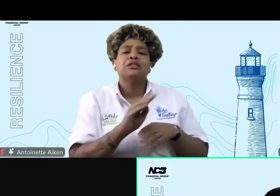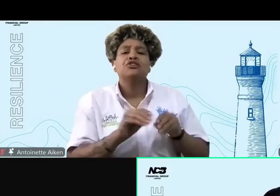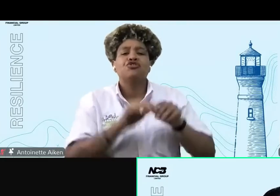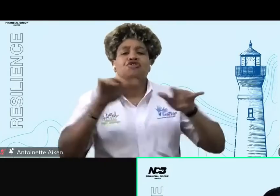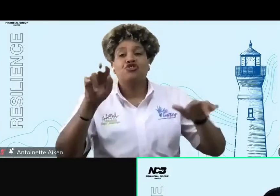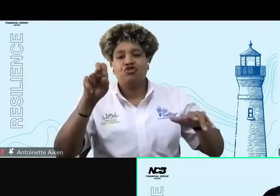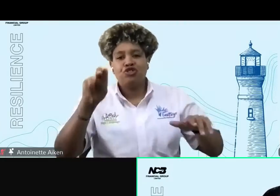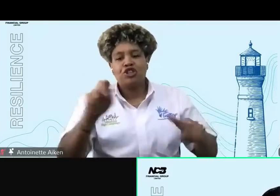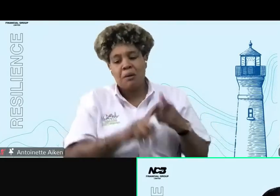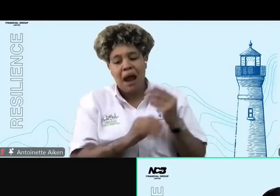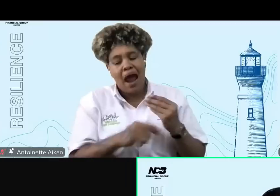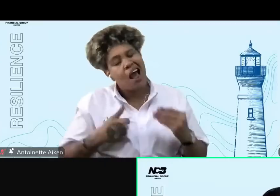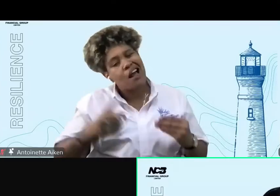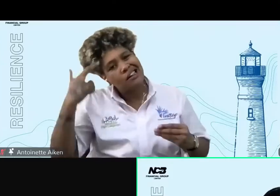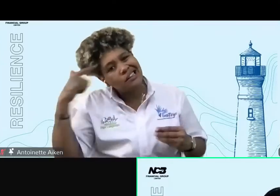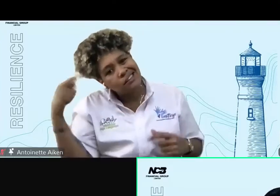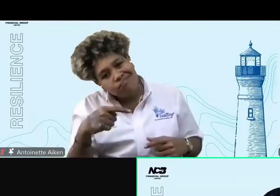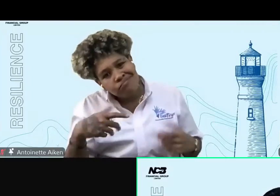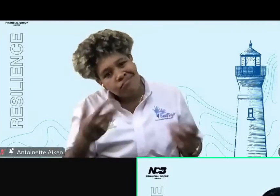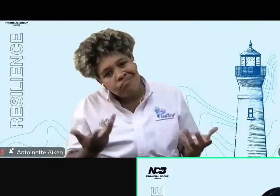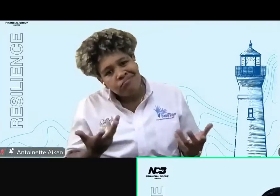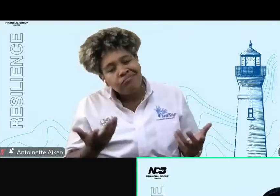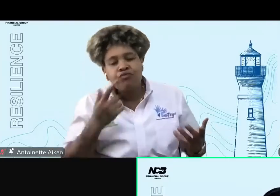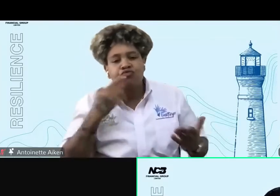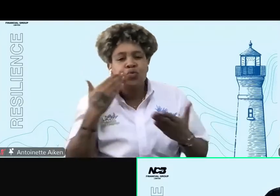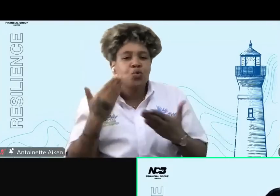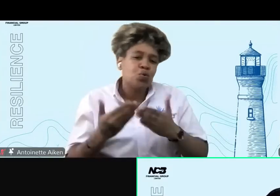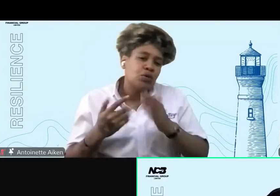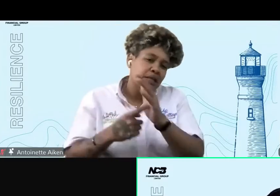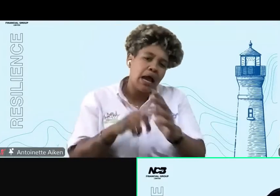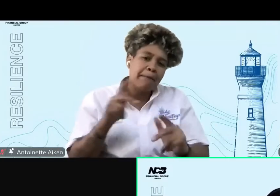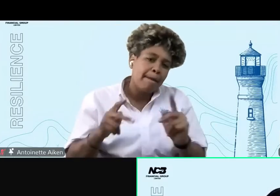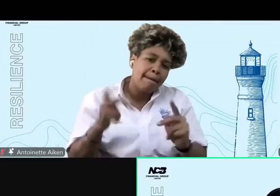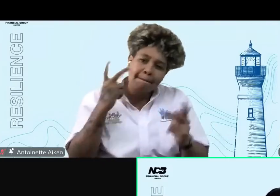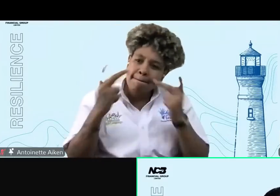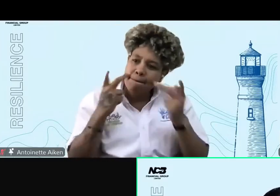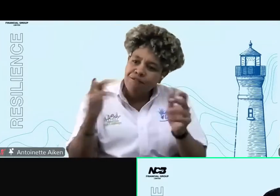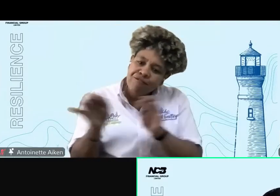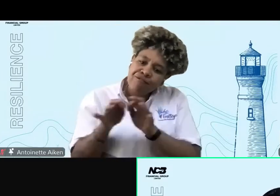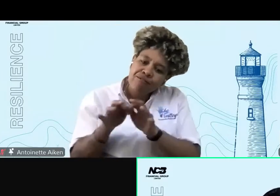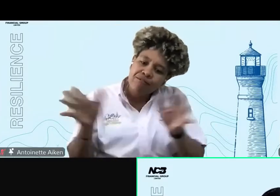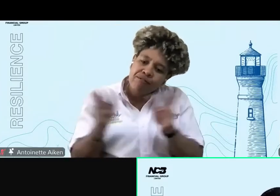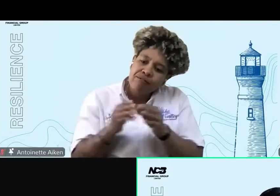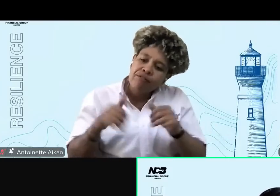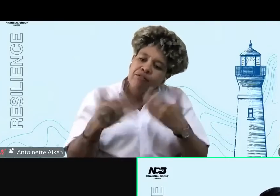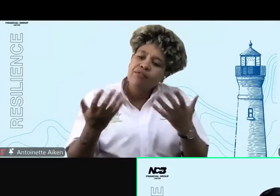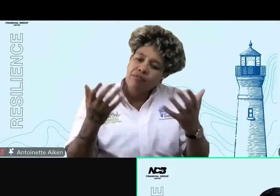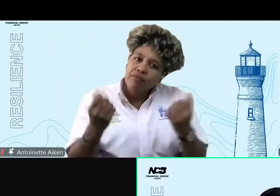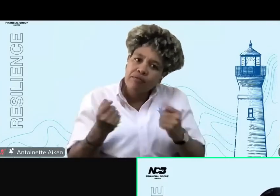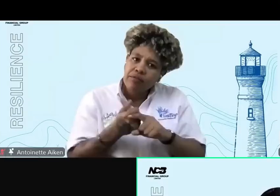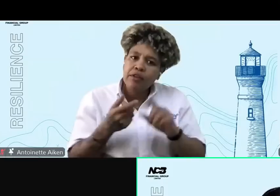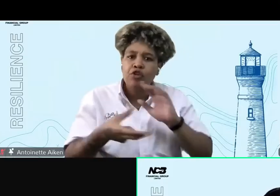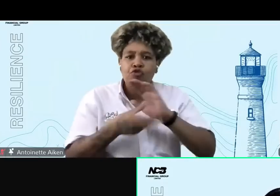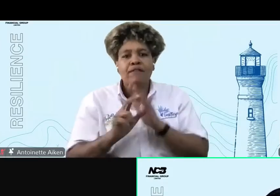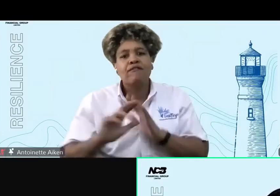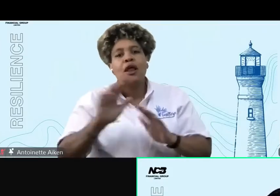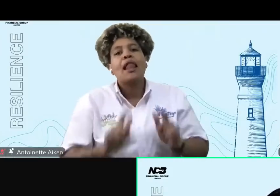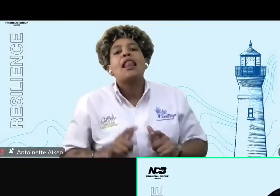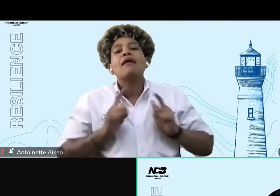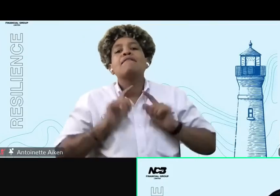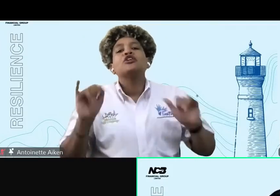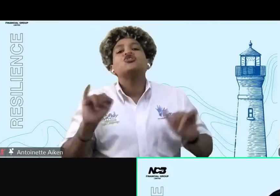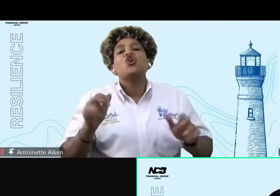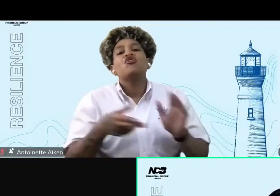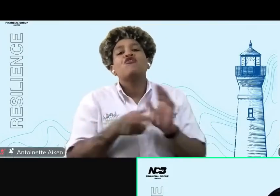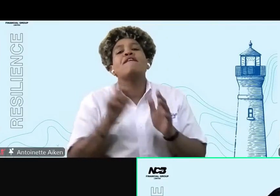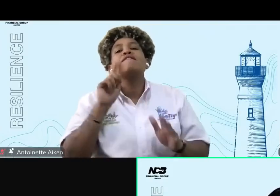region. And I think that is a very good sign. People are seeing the value of getting, reviewing their life insurance, reviewing that